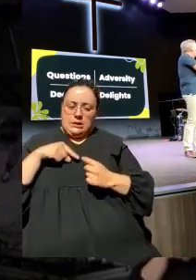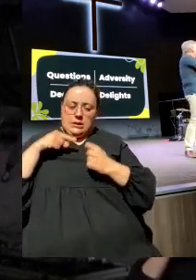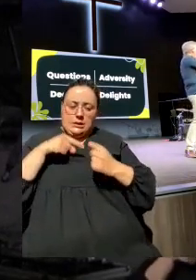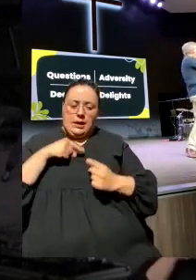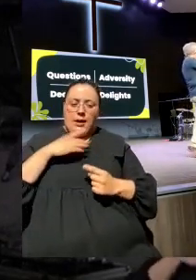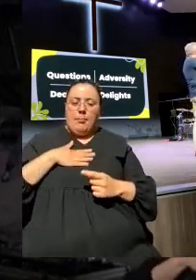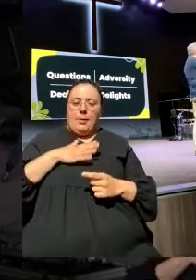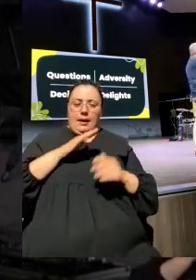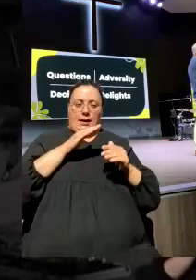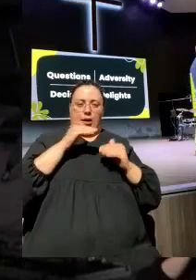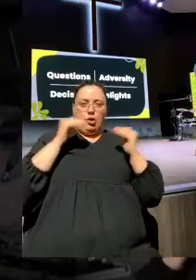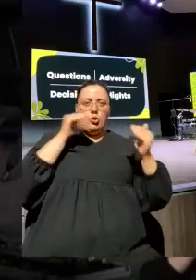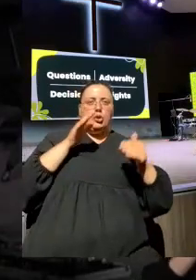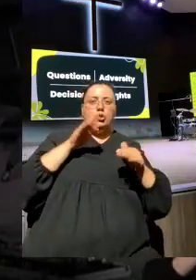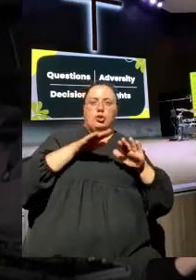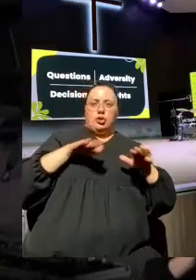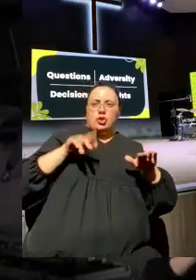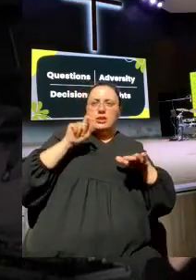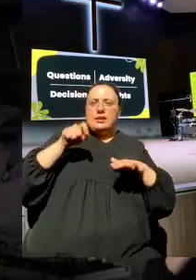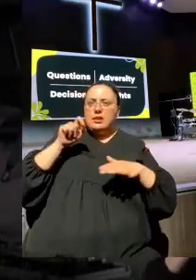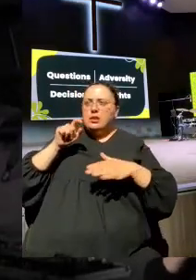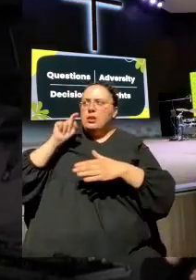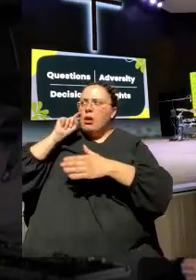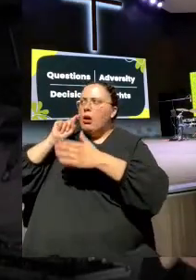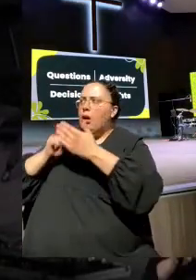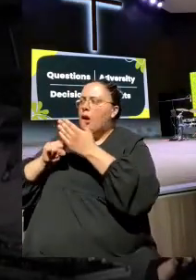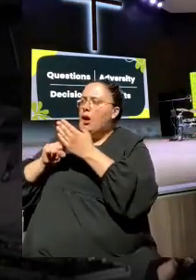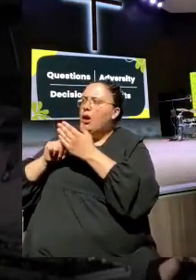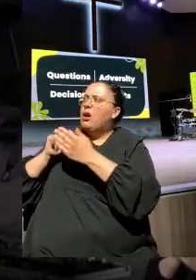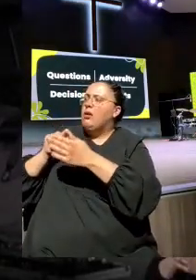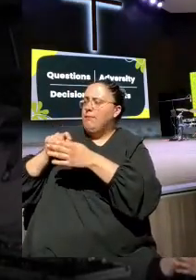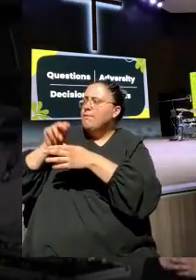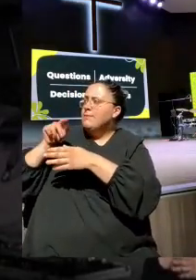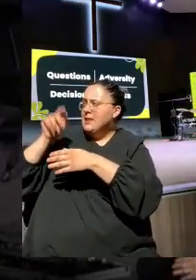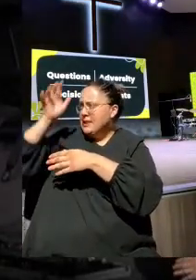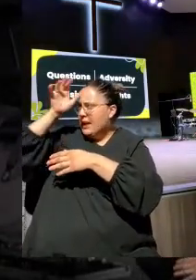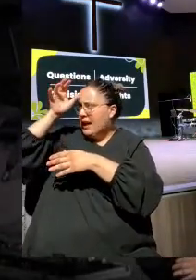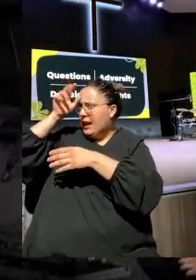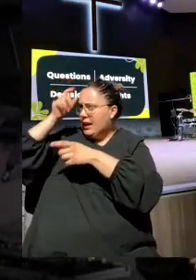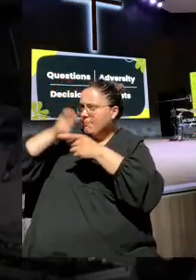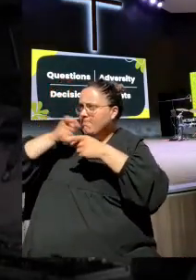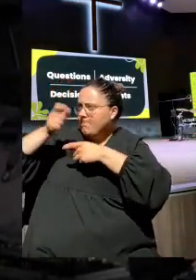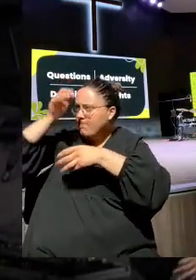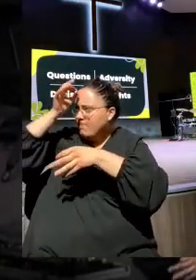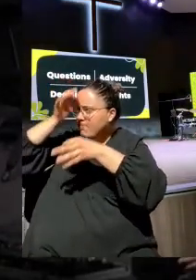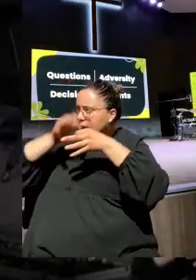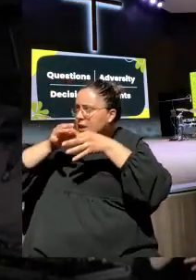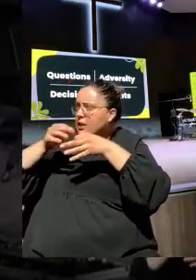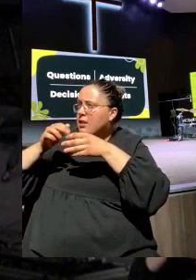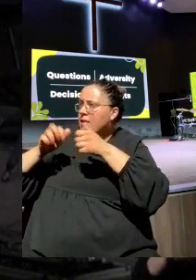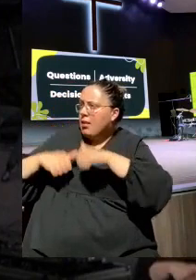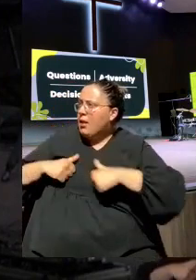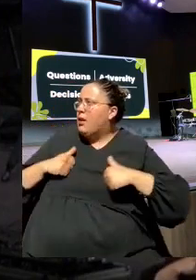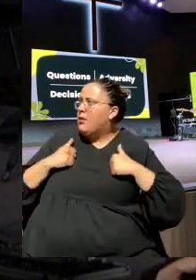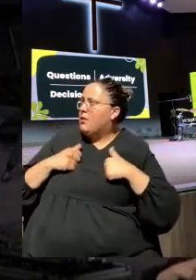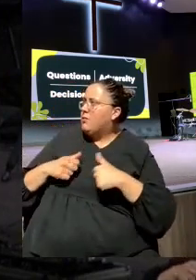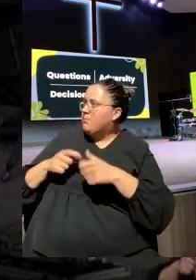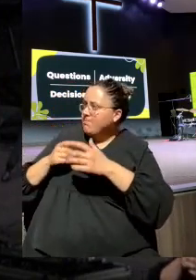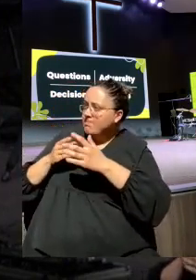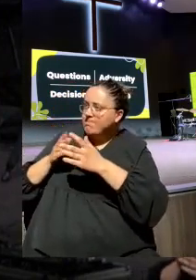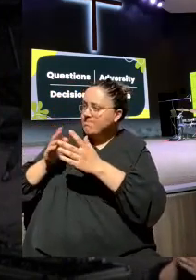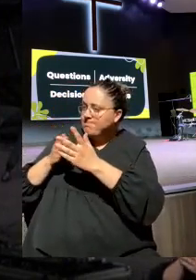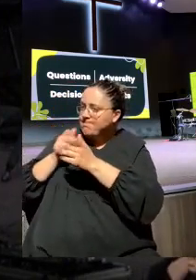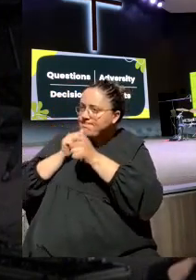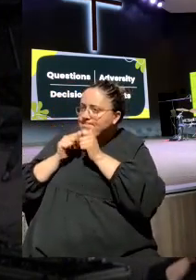the stalwart demonstration of never wavering in my faith when facing adversity, they